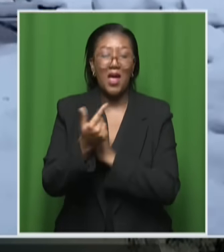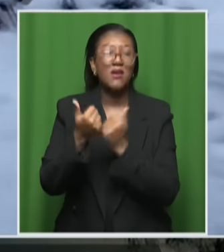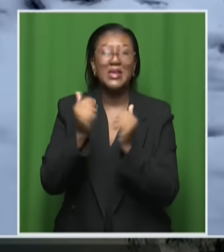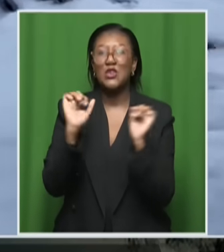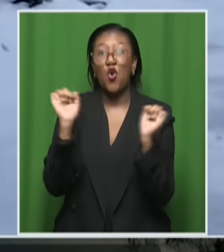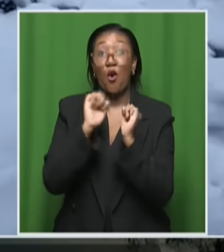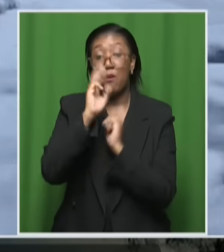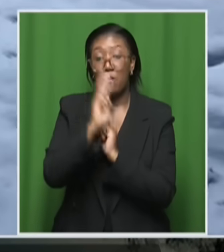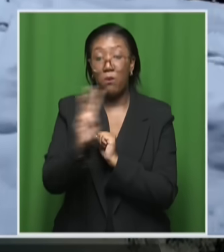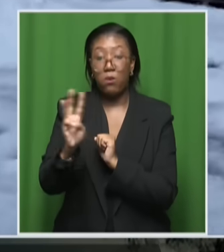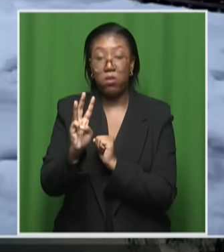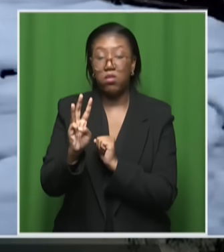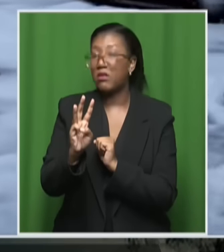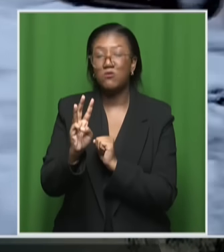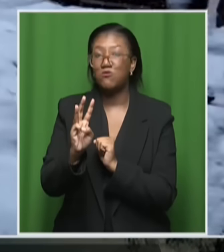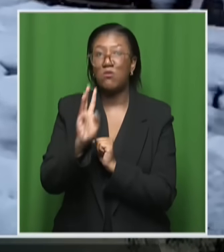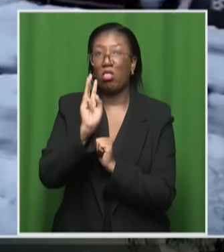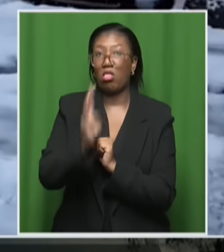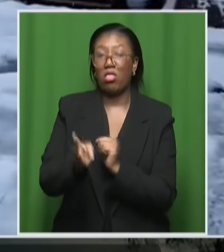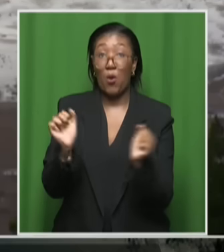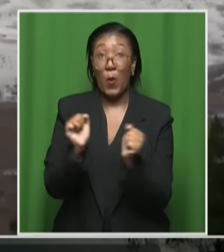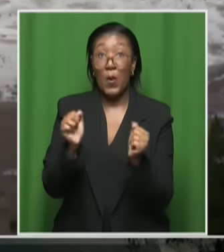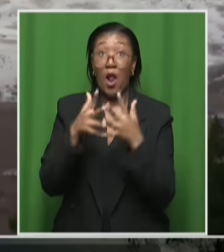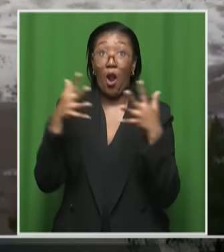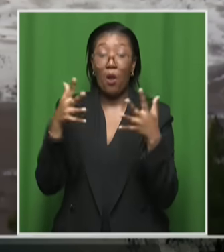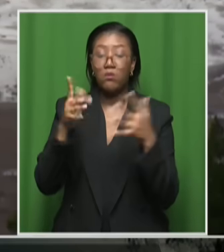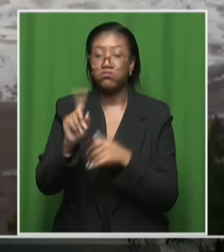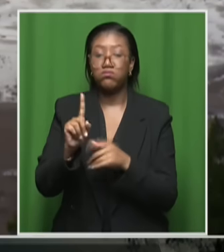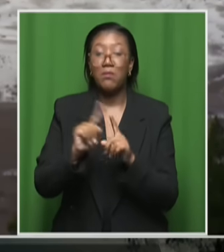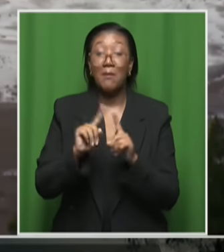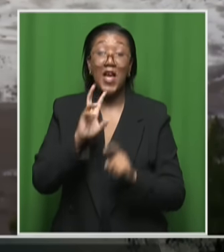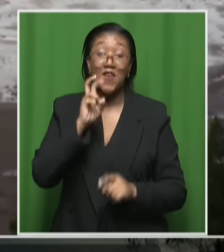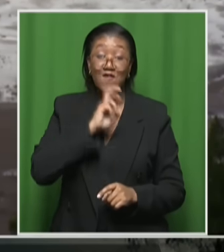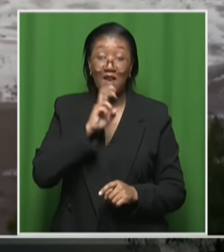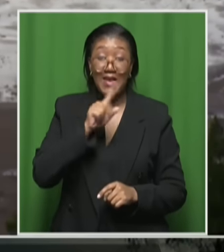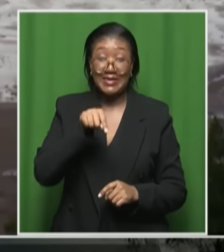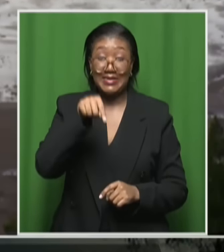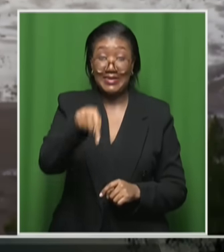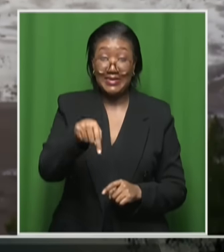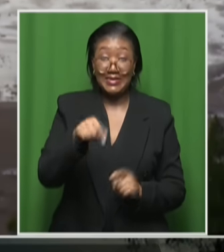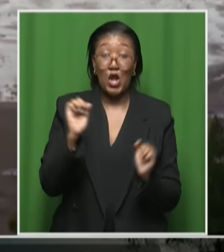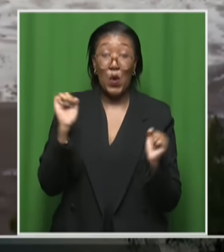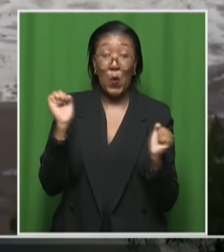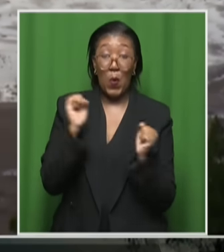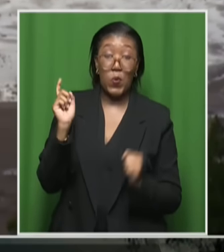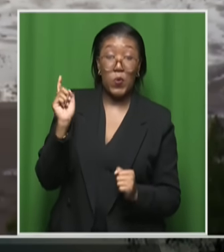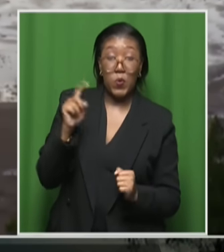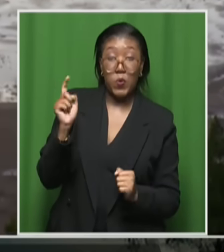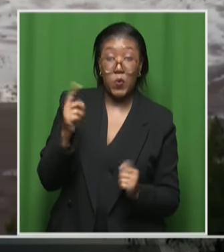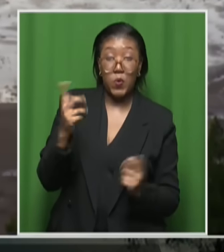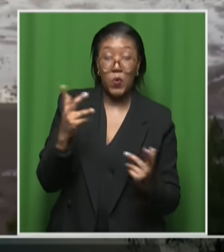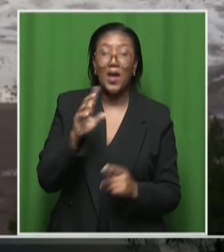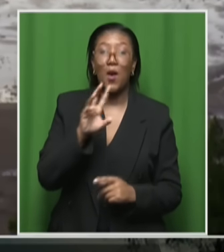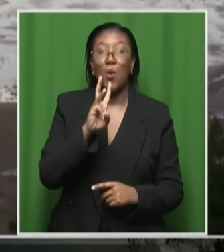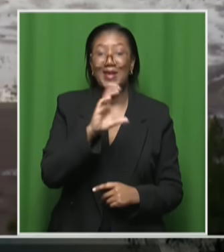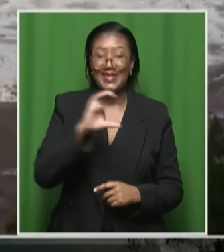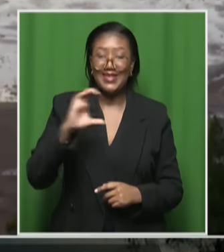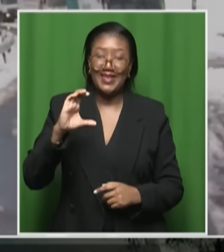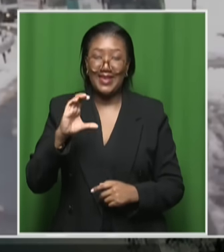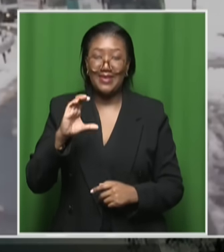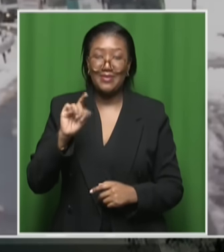effects of this current cold front on Friday. And on Friday, that's when another cold front makes landfall over Western Cape. And this one, it